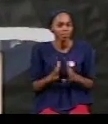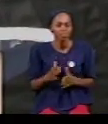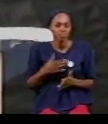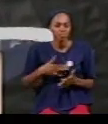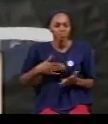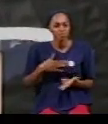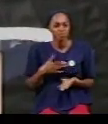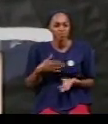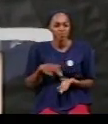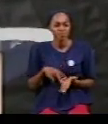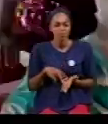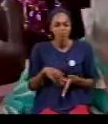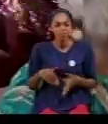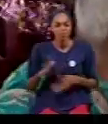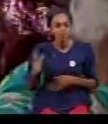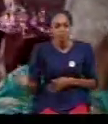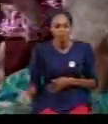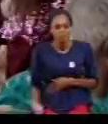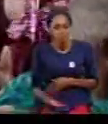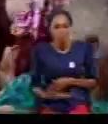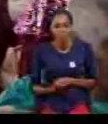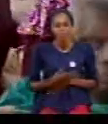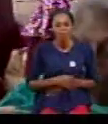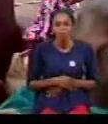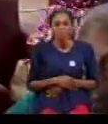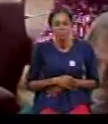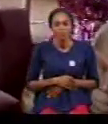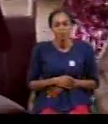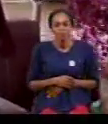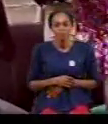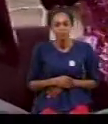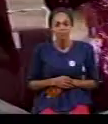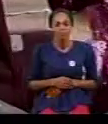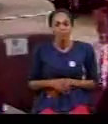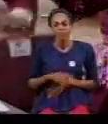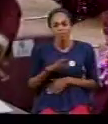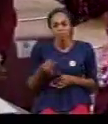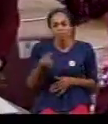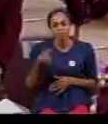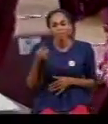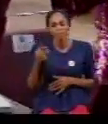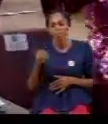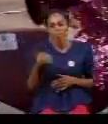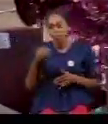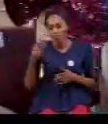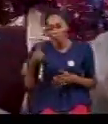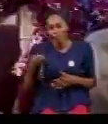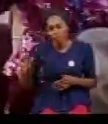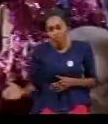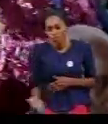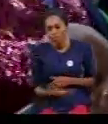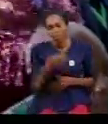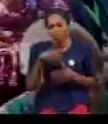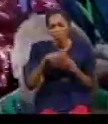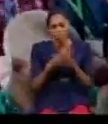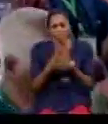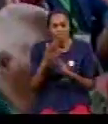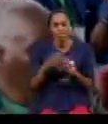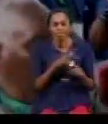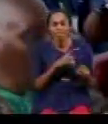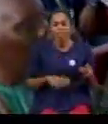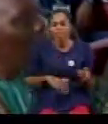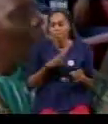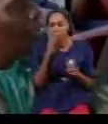welcome you, KAN leaders that are here, and the PFN leaders too. You are welcome in Jesus' name. The Lord be with you. Praise